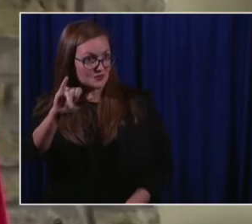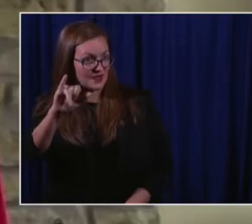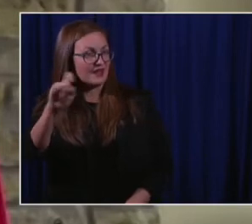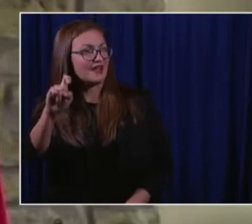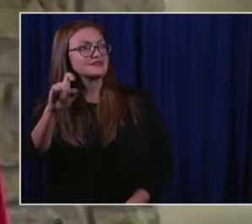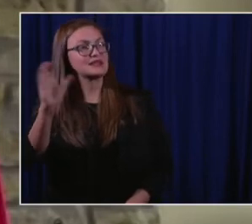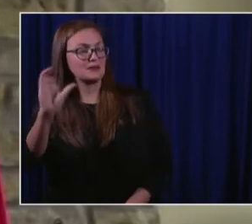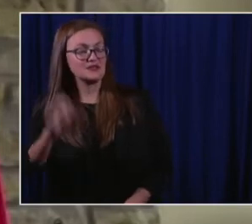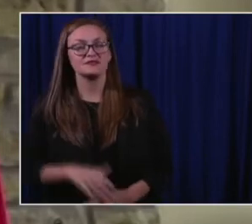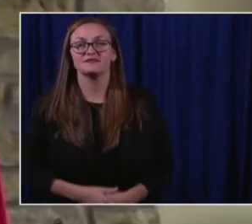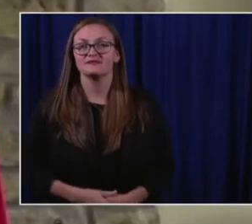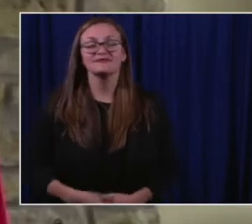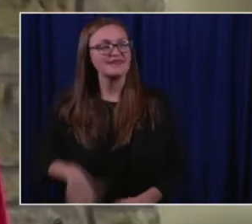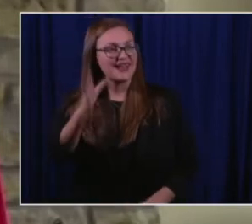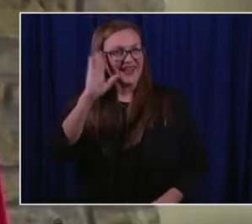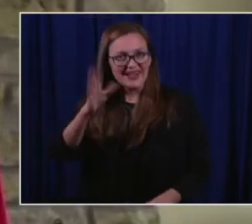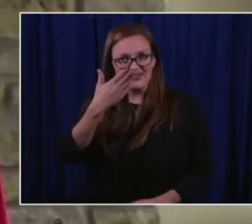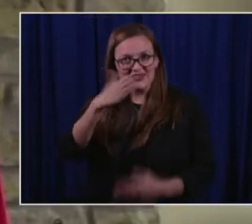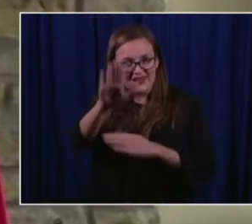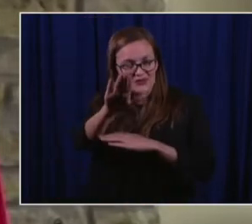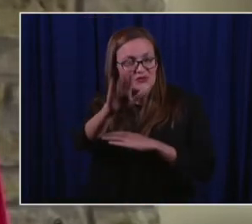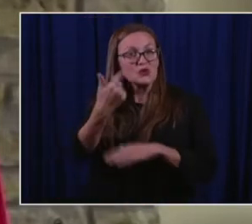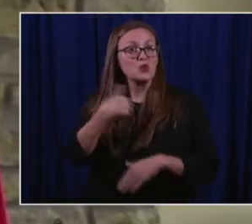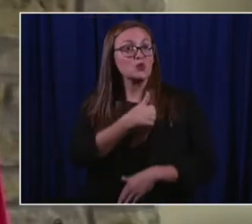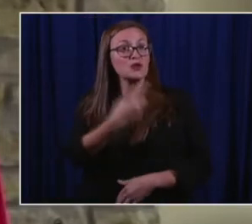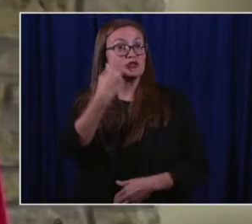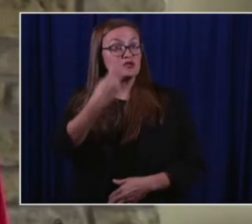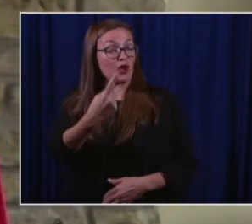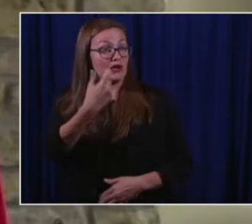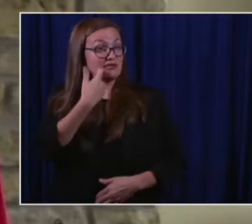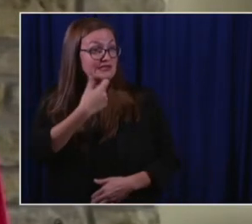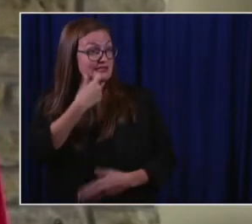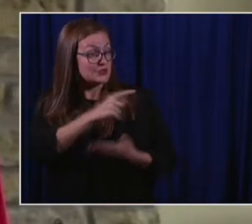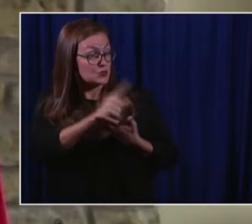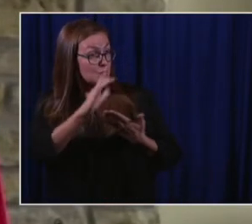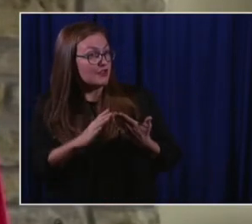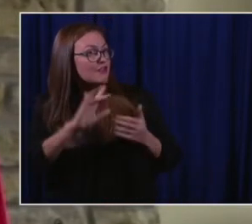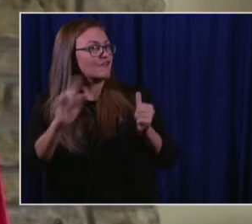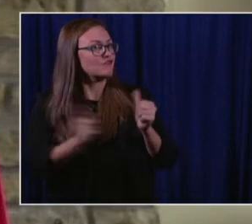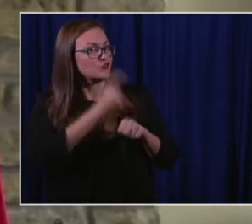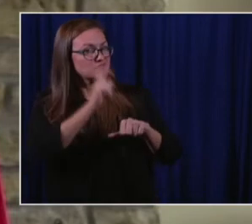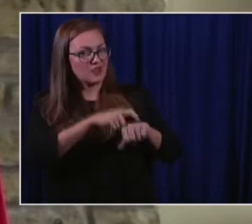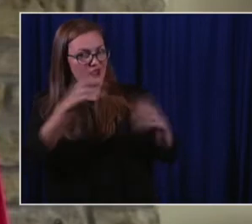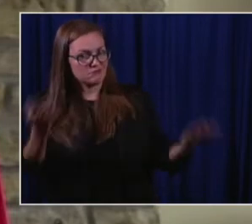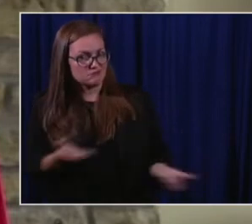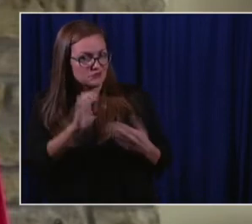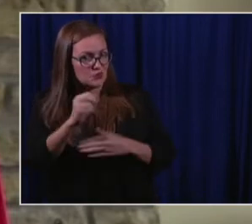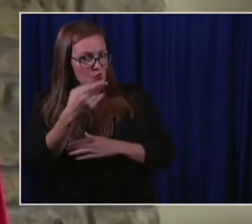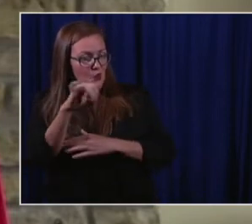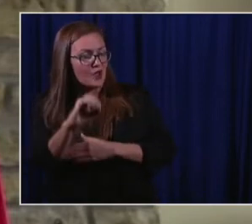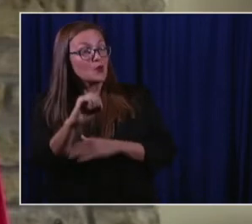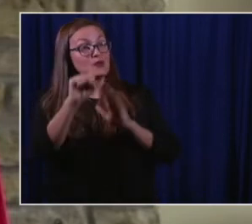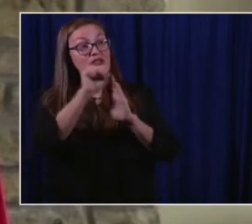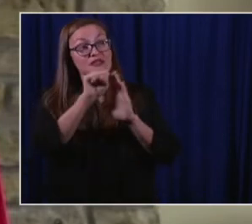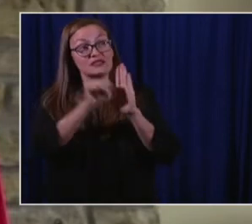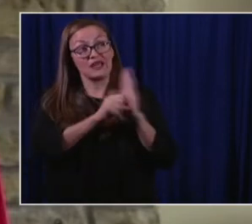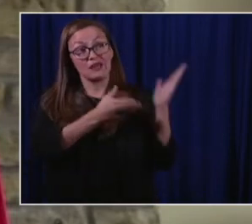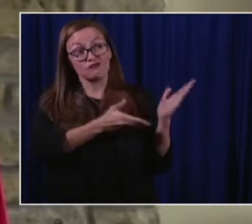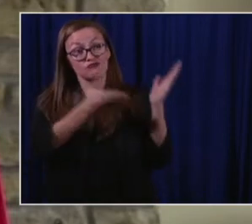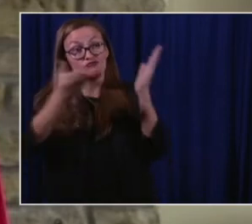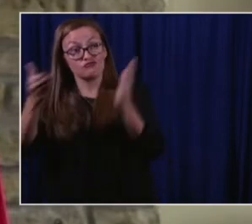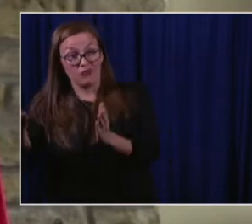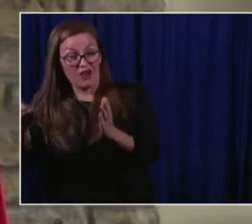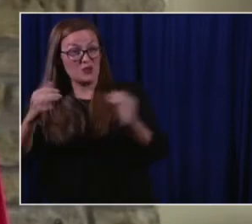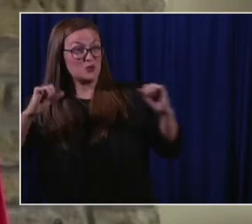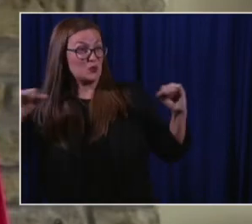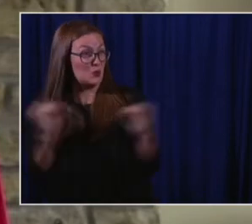We saw over the weekend for the first time, I think, in Ohio, where the state provided a refrigerated truck in Stark County to help a